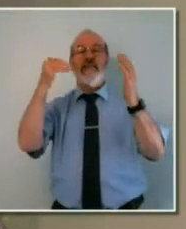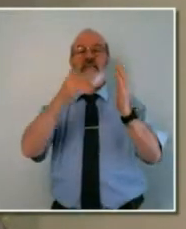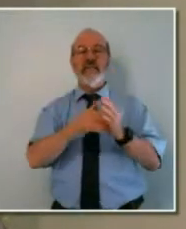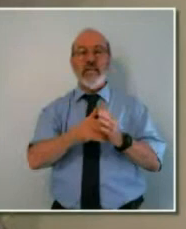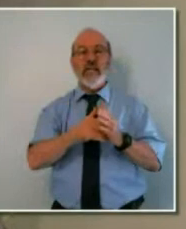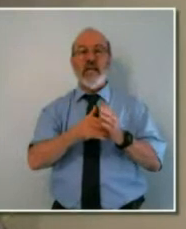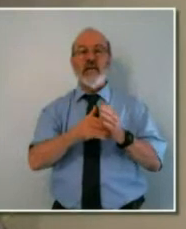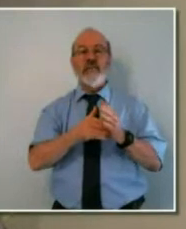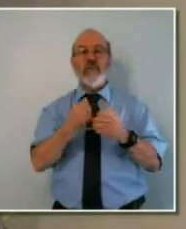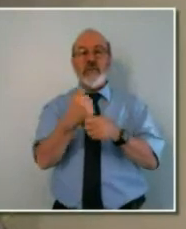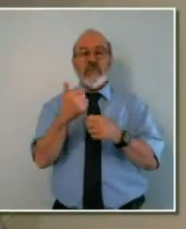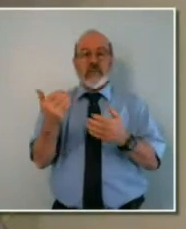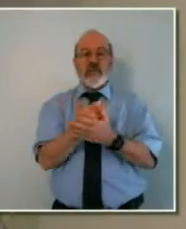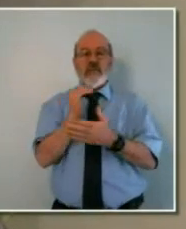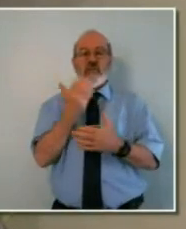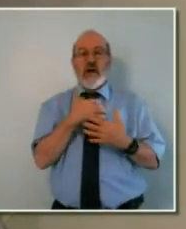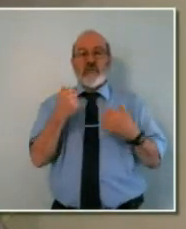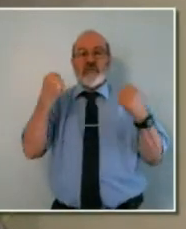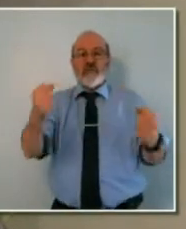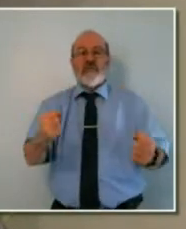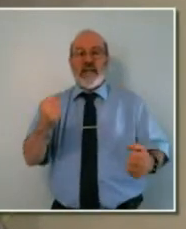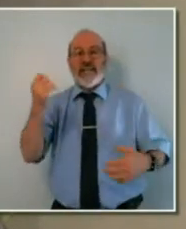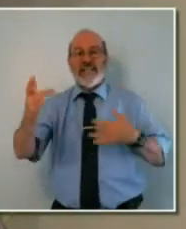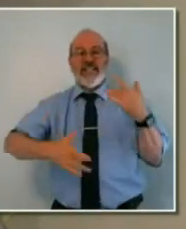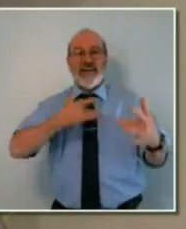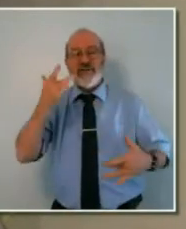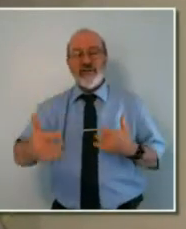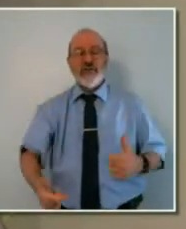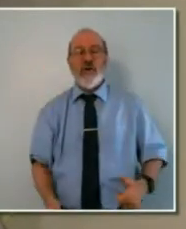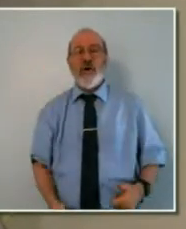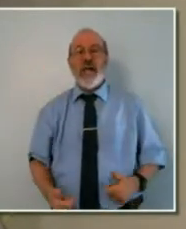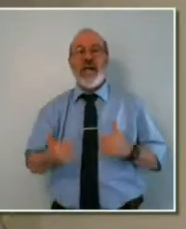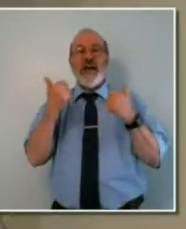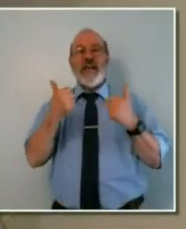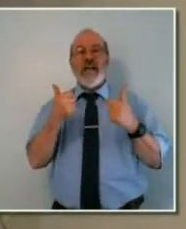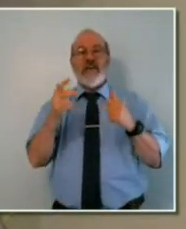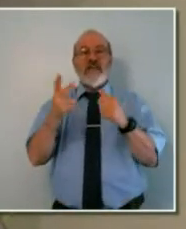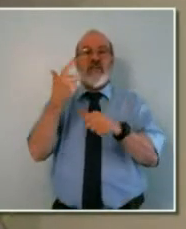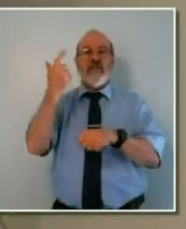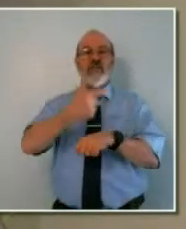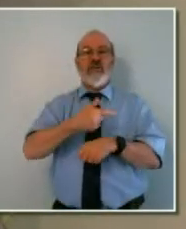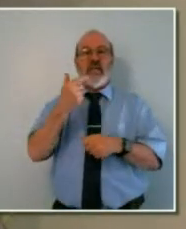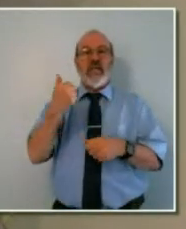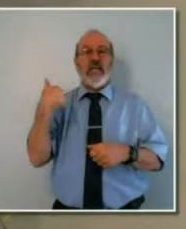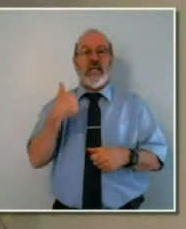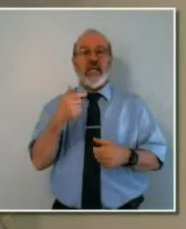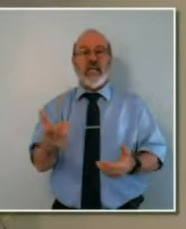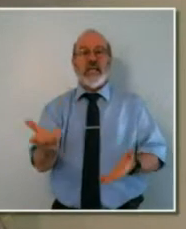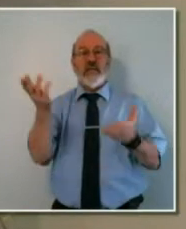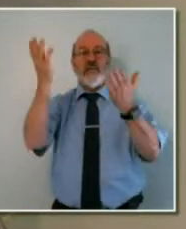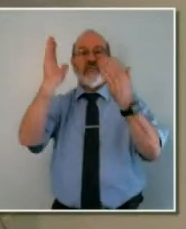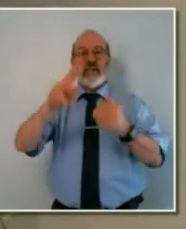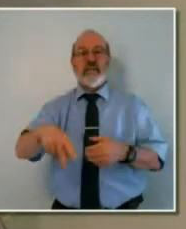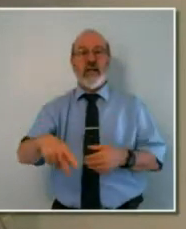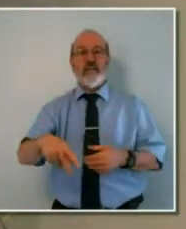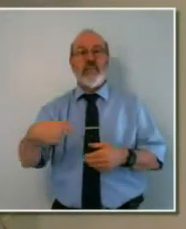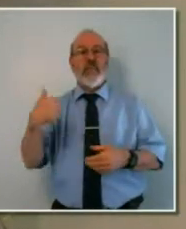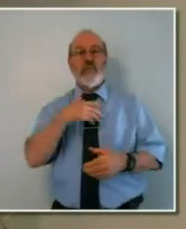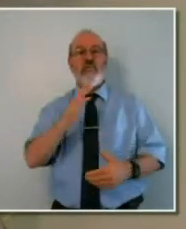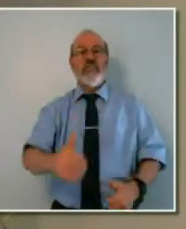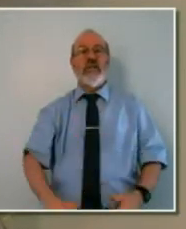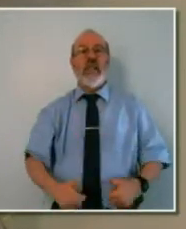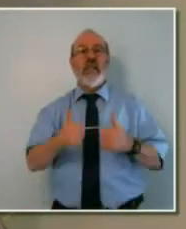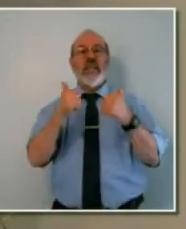renew our strength and our joy in our life. In the third day, he will raise us up and we shall live